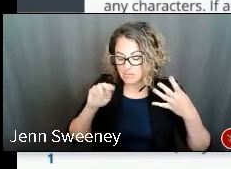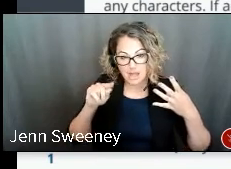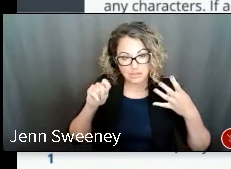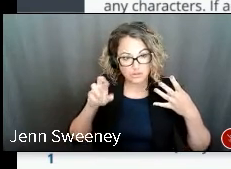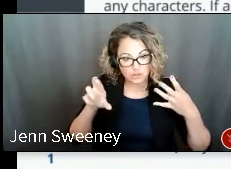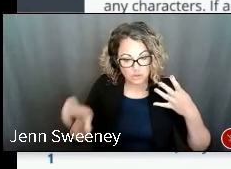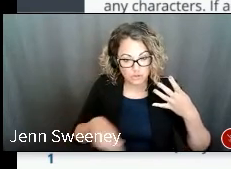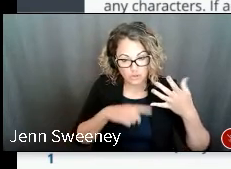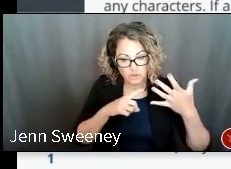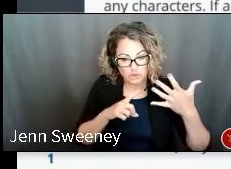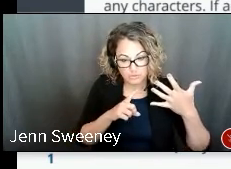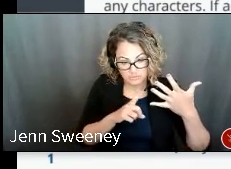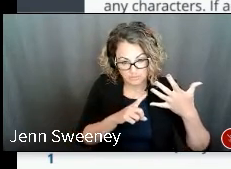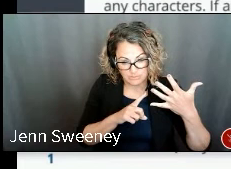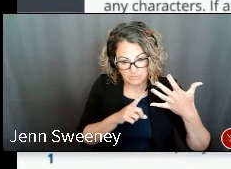tab.